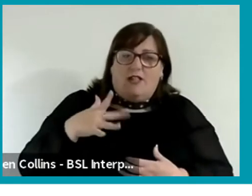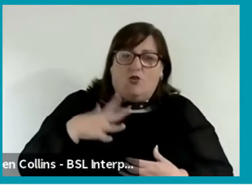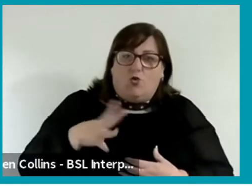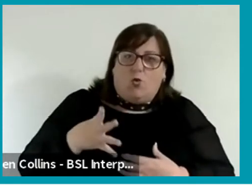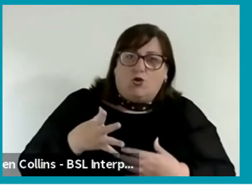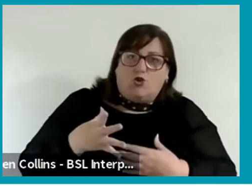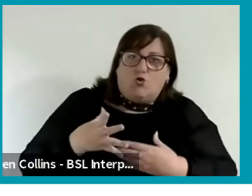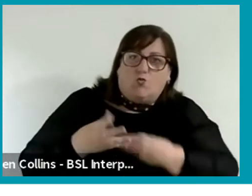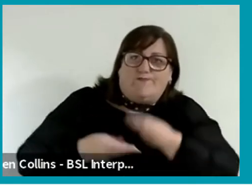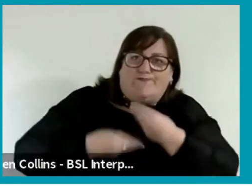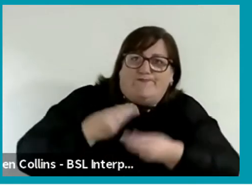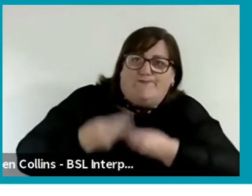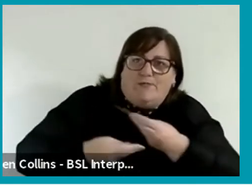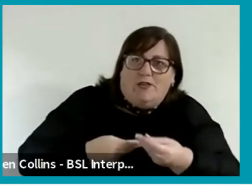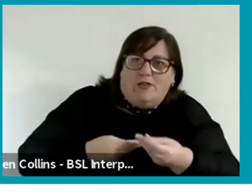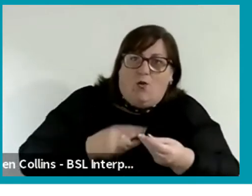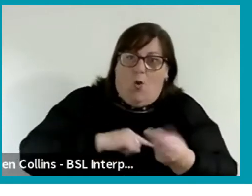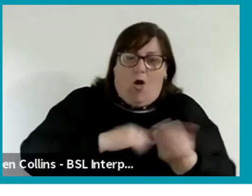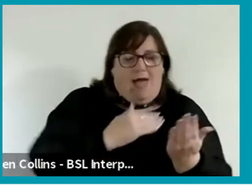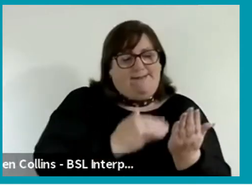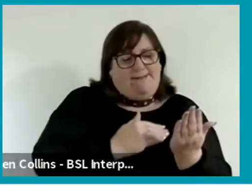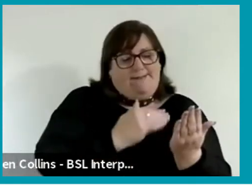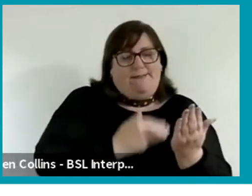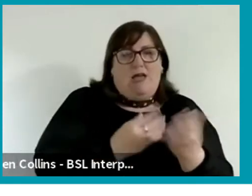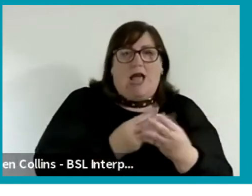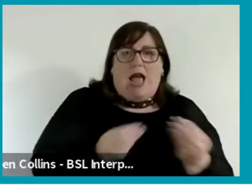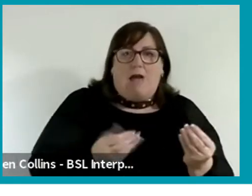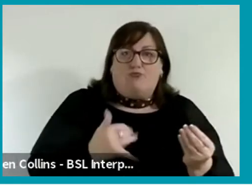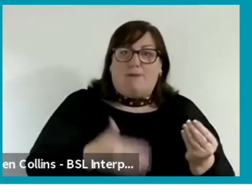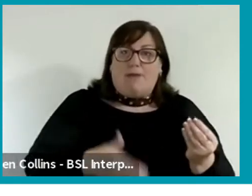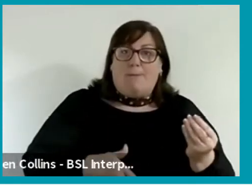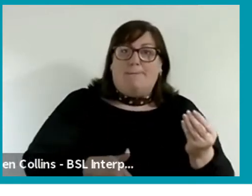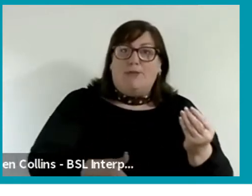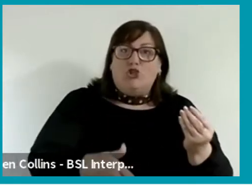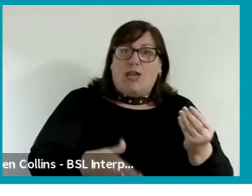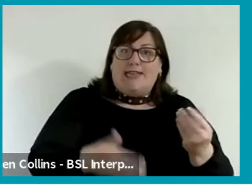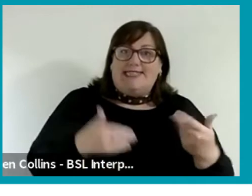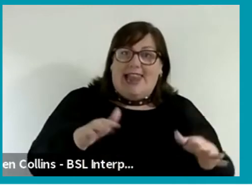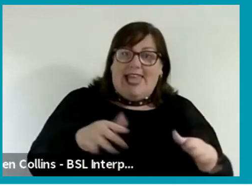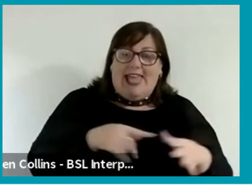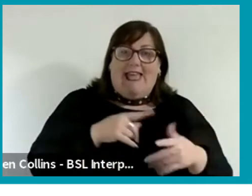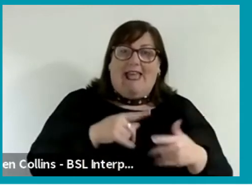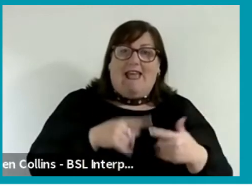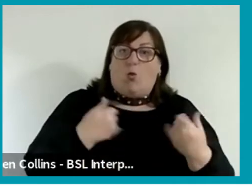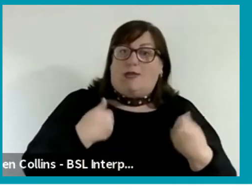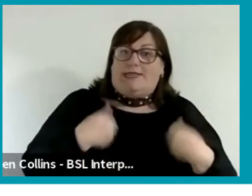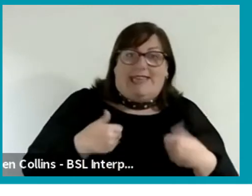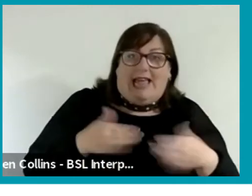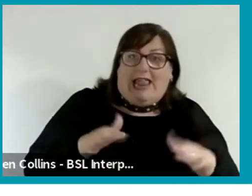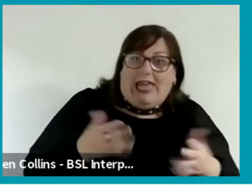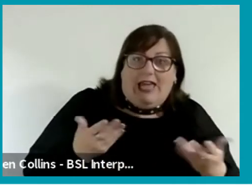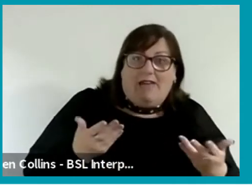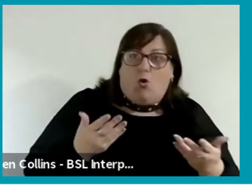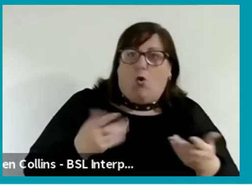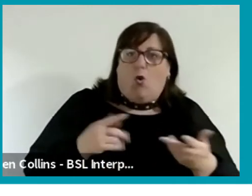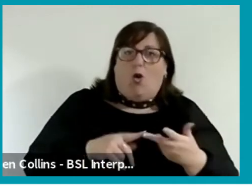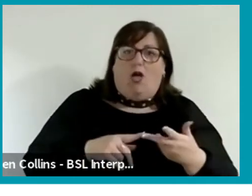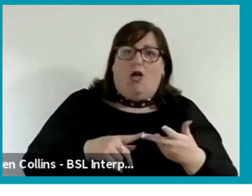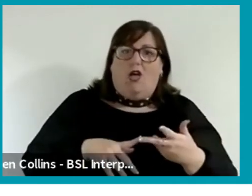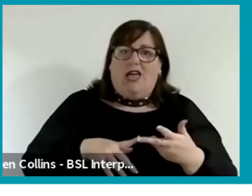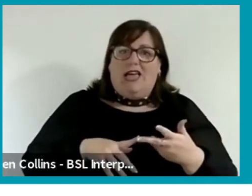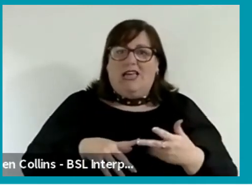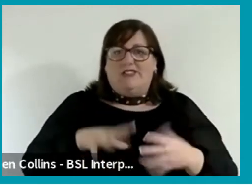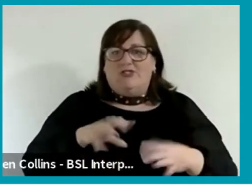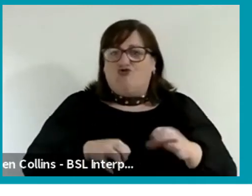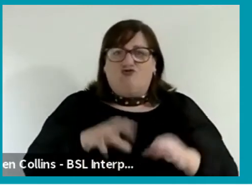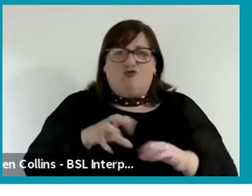could be maternity, sick leave, or just traveling, or just getting to know, or being around the world,